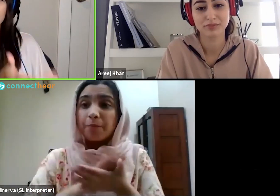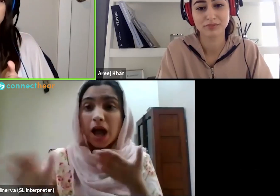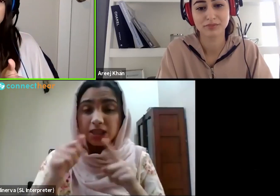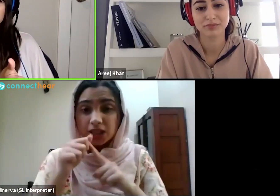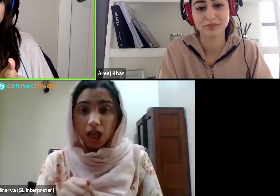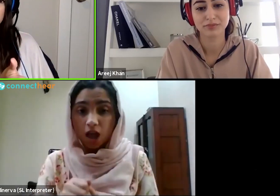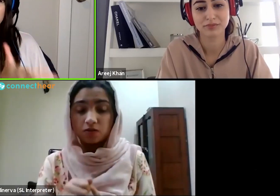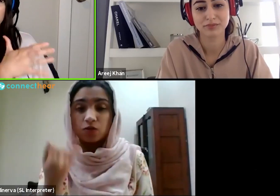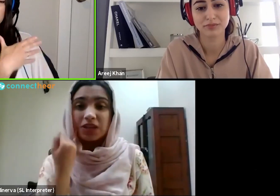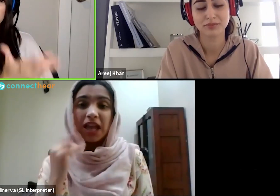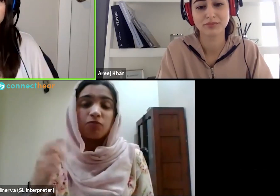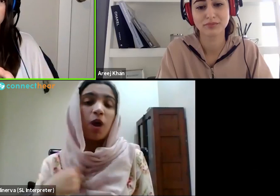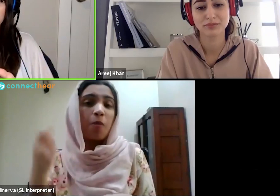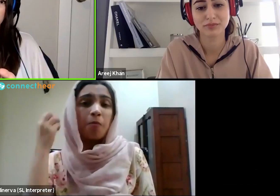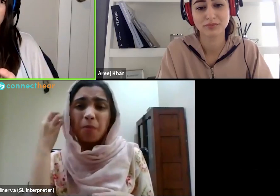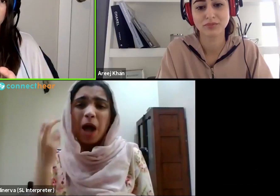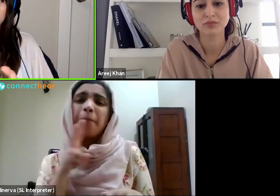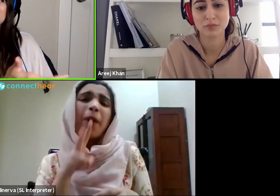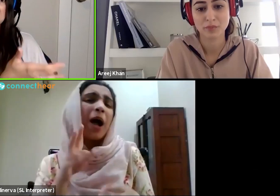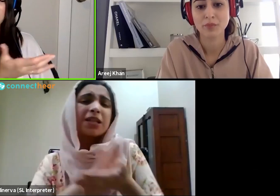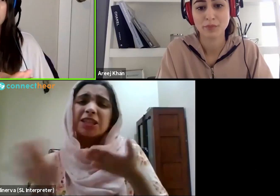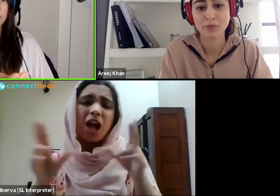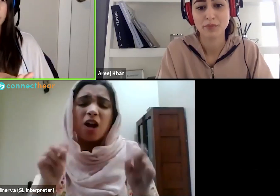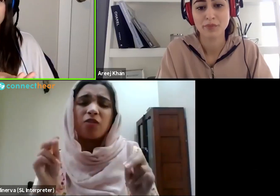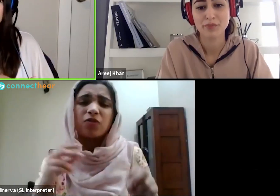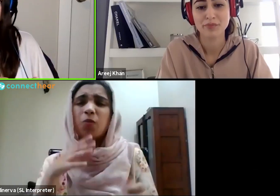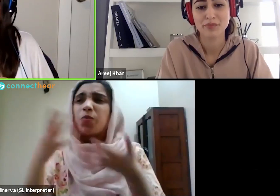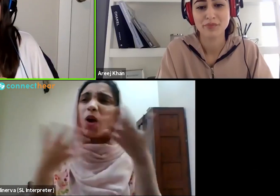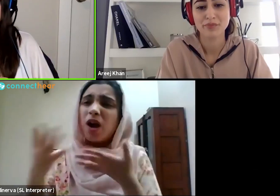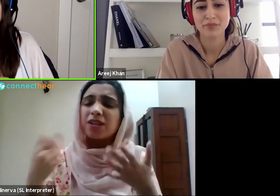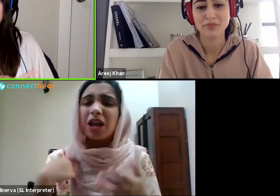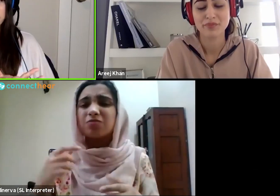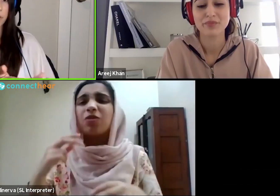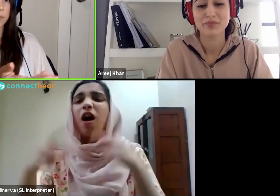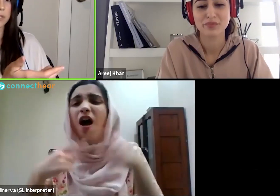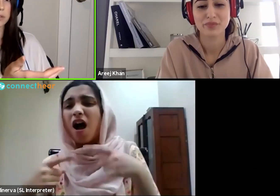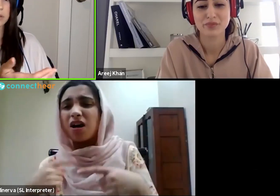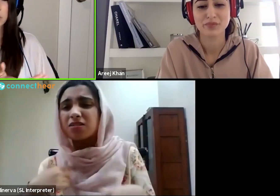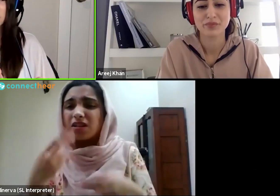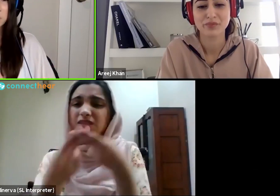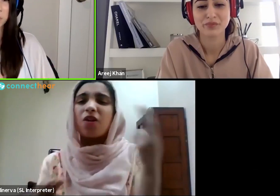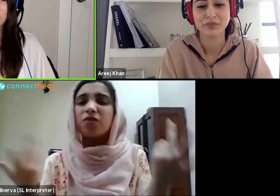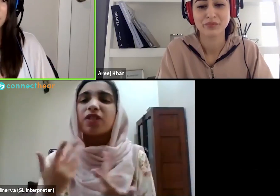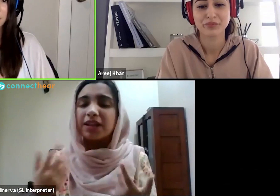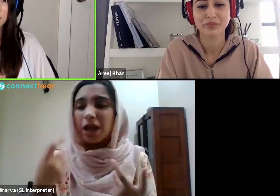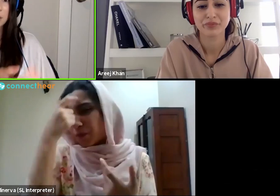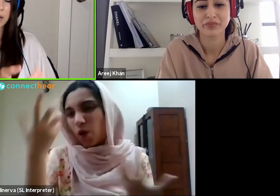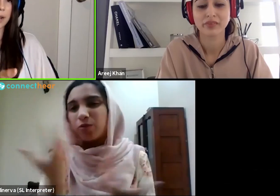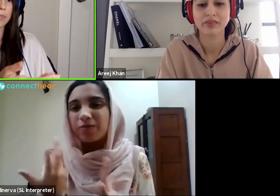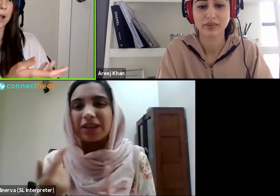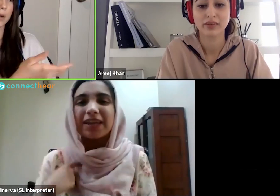know I'm not hearing super great, or I'm just not communicating well. Can we figure out some strategies just for you to communicate